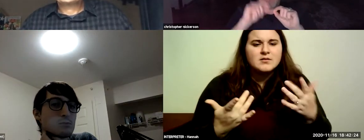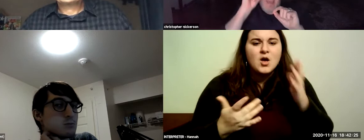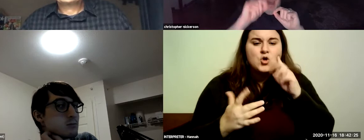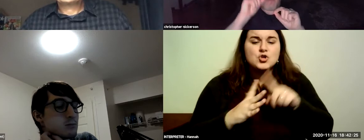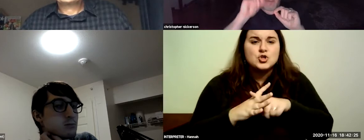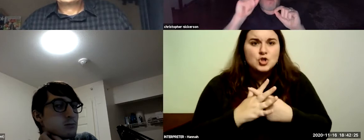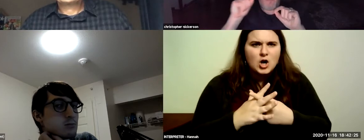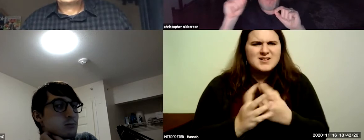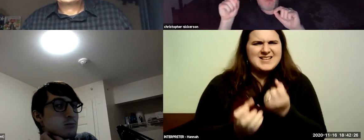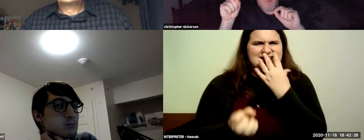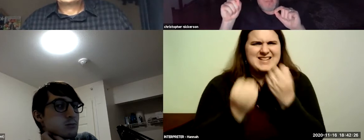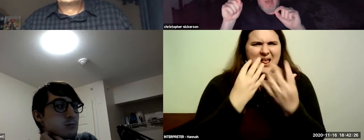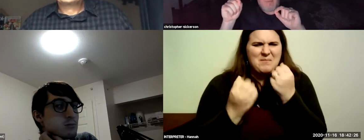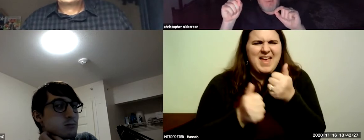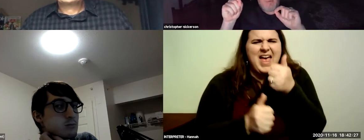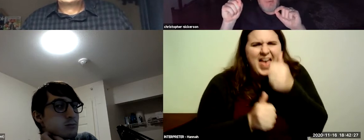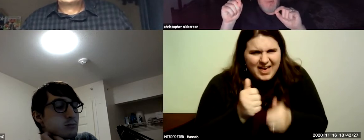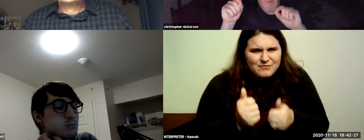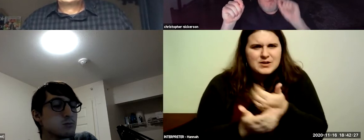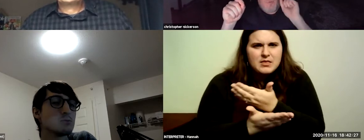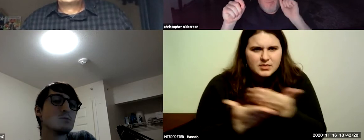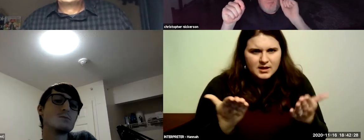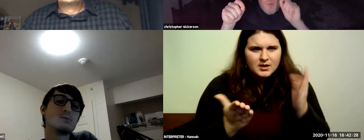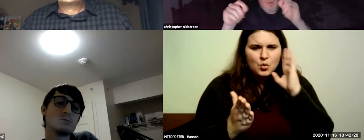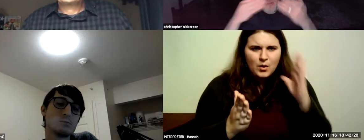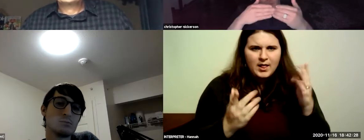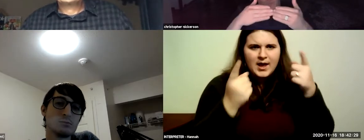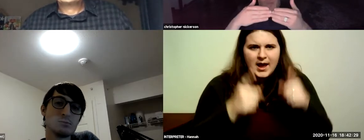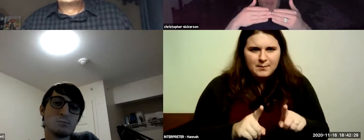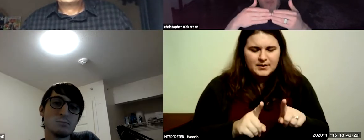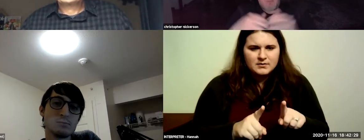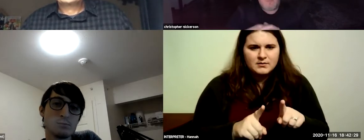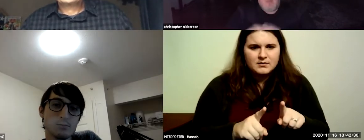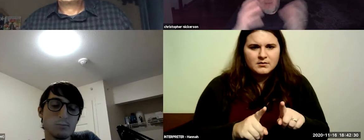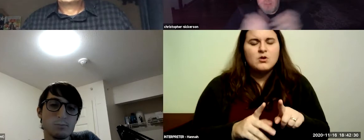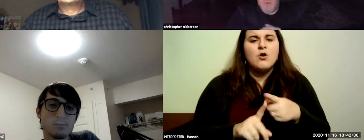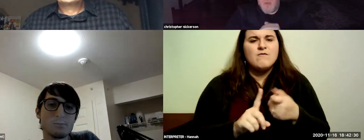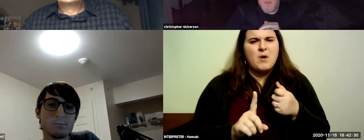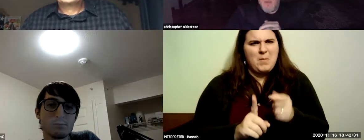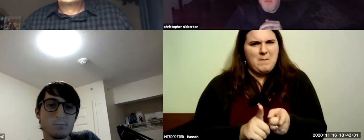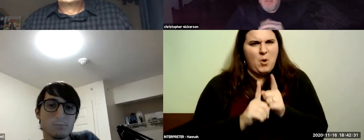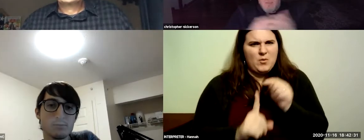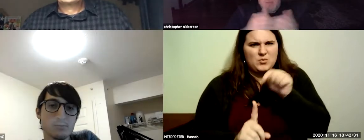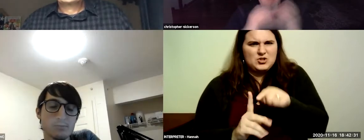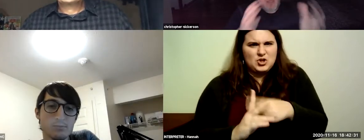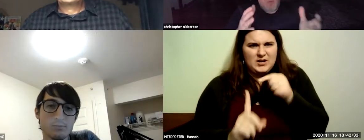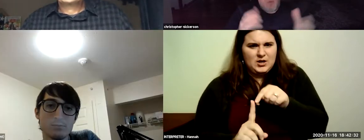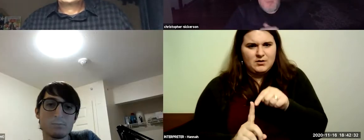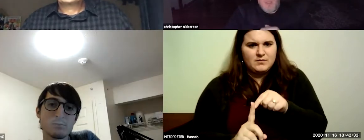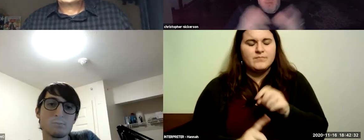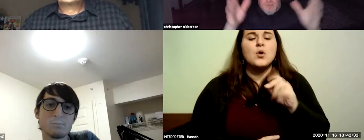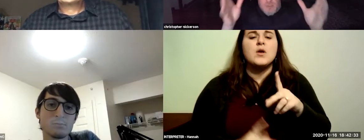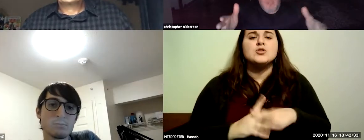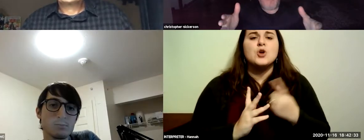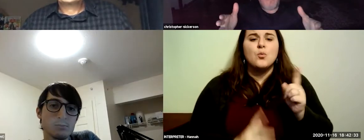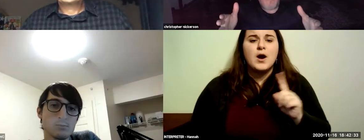want you to give me every single thing that is going to happen from the moment that we begin in a certain spot. I say, okay, the spot that we're going to